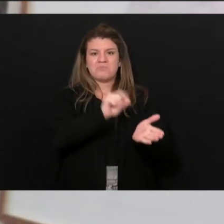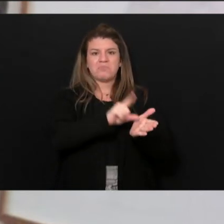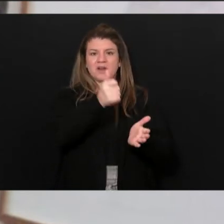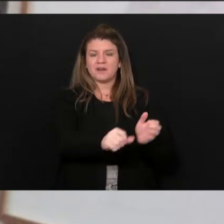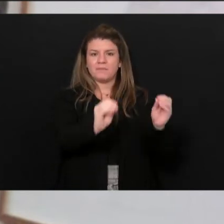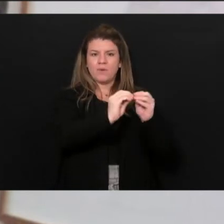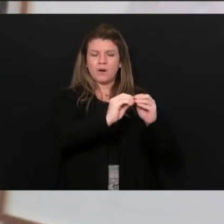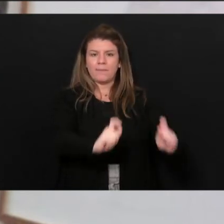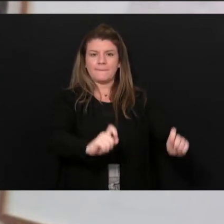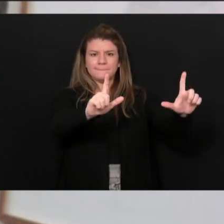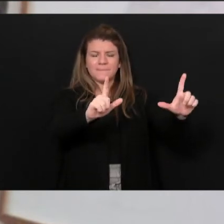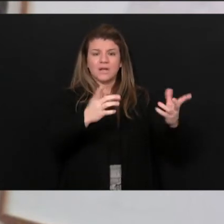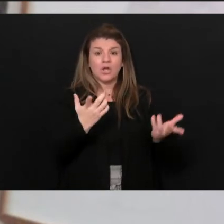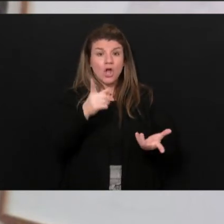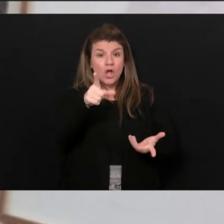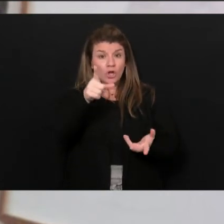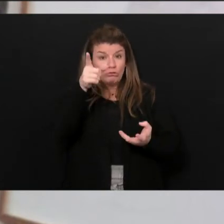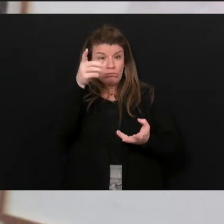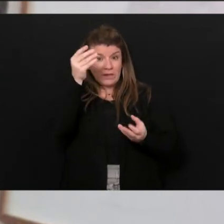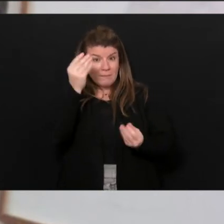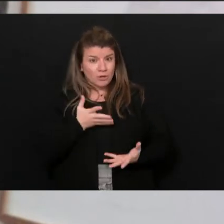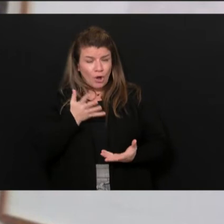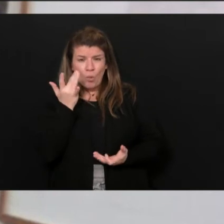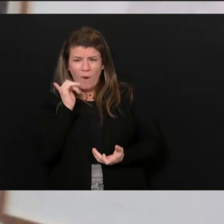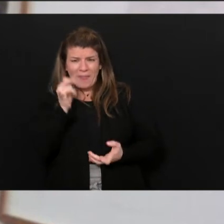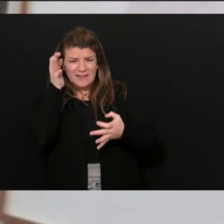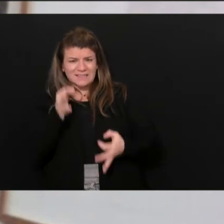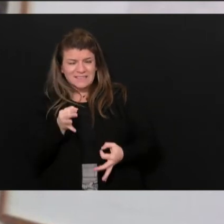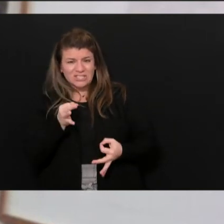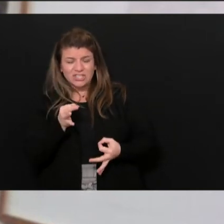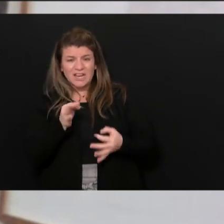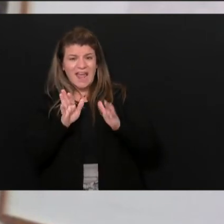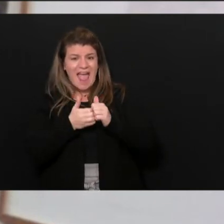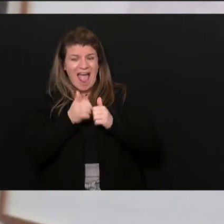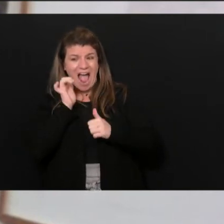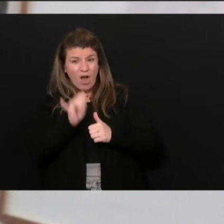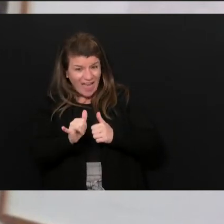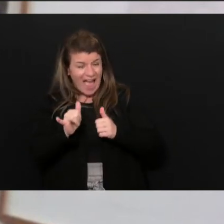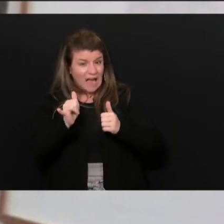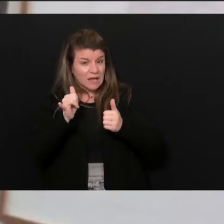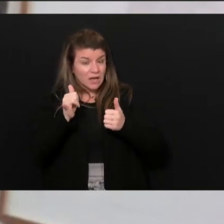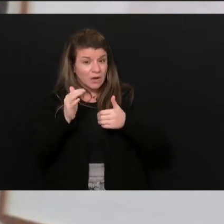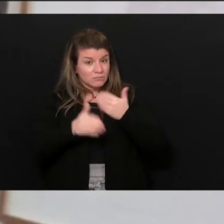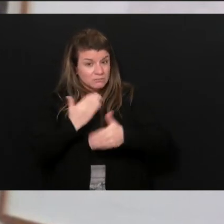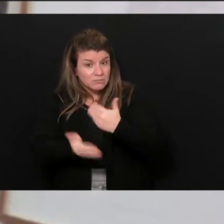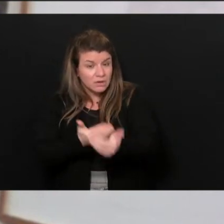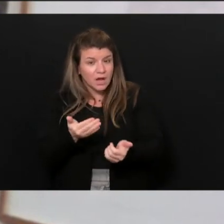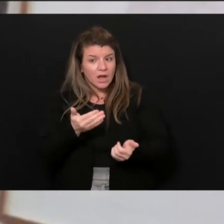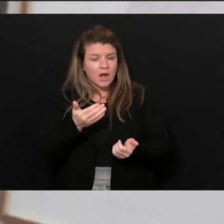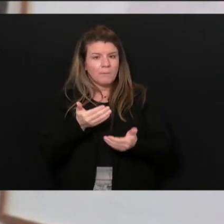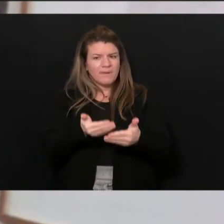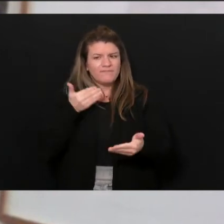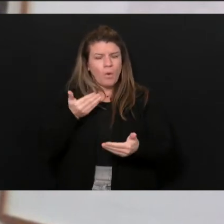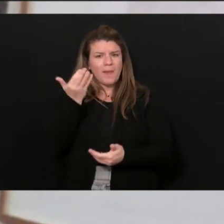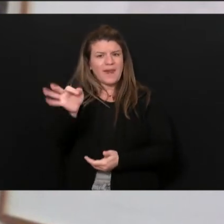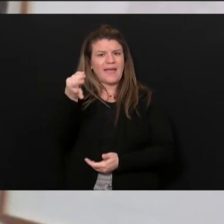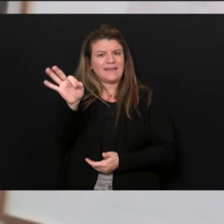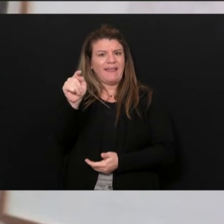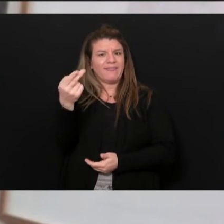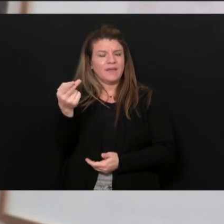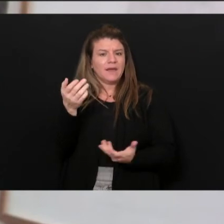you talk about the decision not to put that out and how that factors into the decision-making we still have left to do before the 19th? Thank